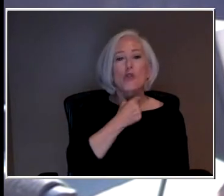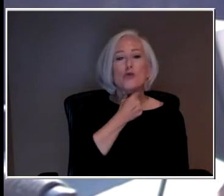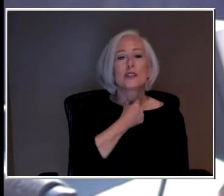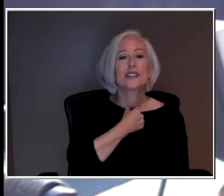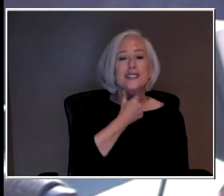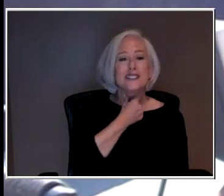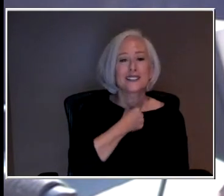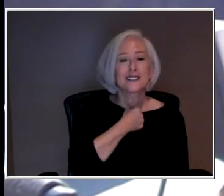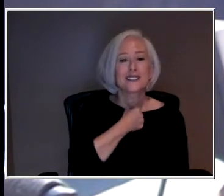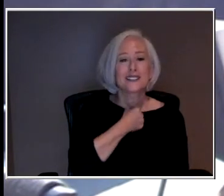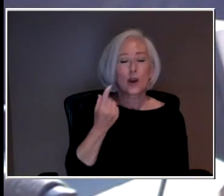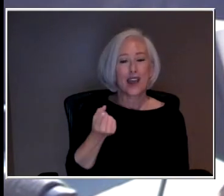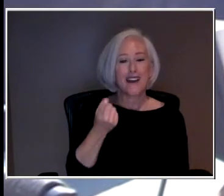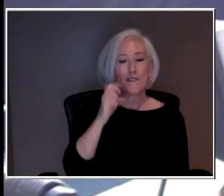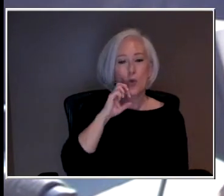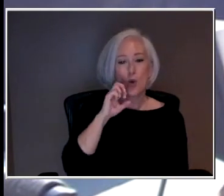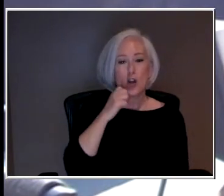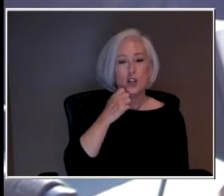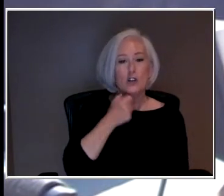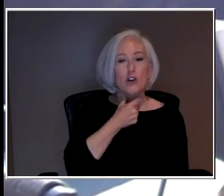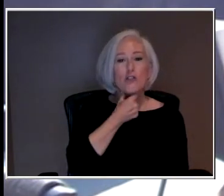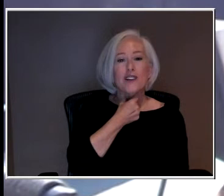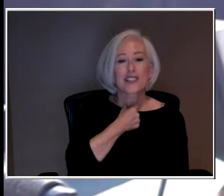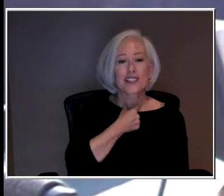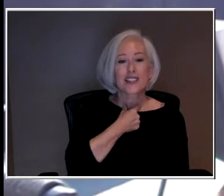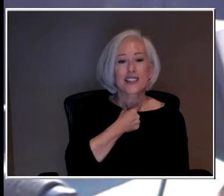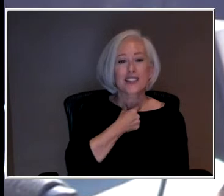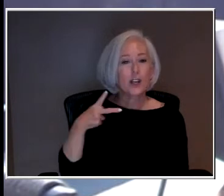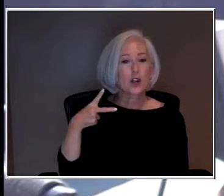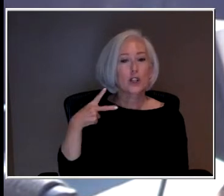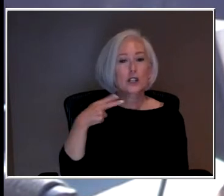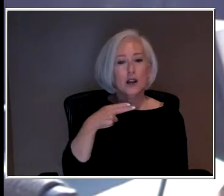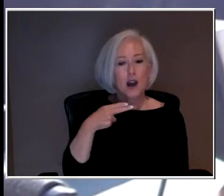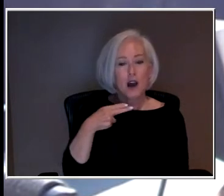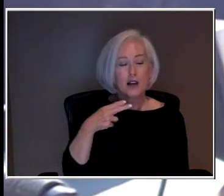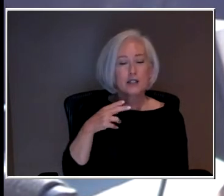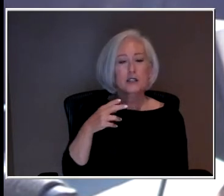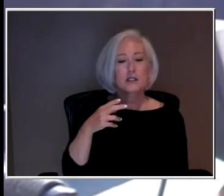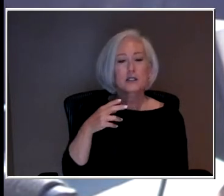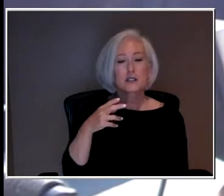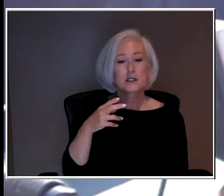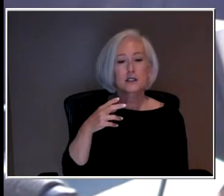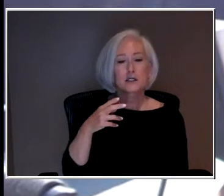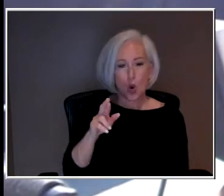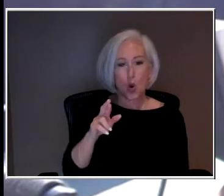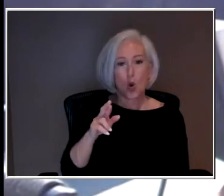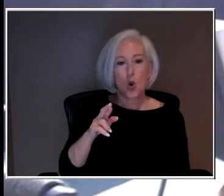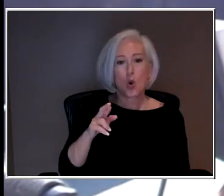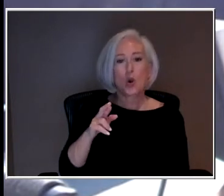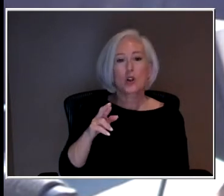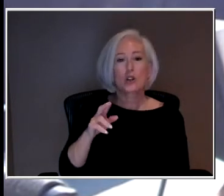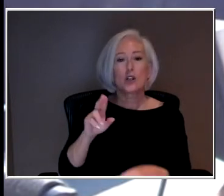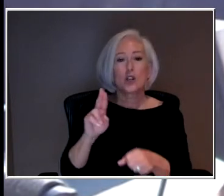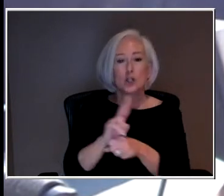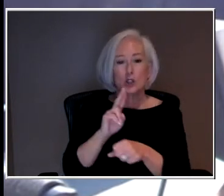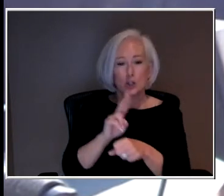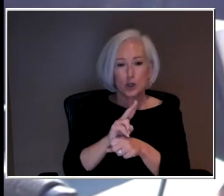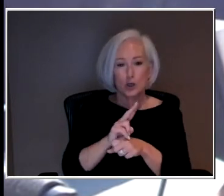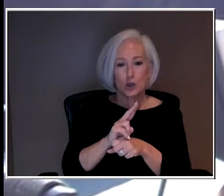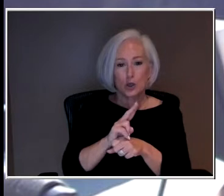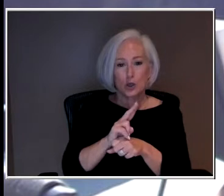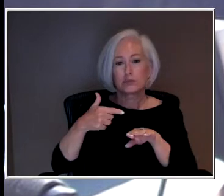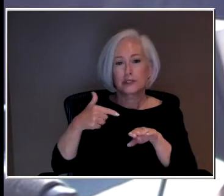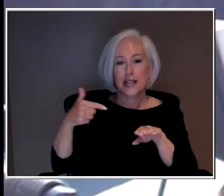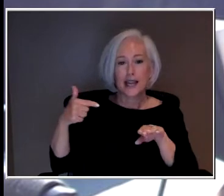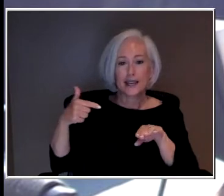nerve there that we could cut, or typically what we do is we apply radio frequency lesioning through a small needle because it's